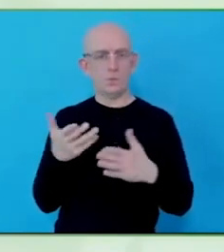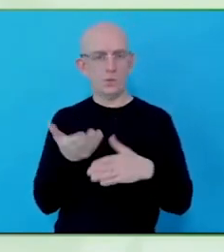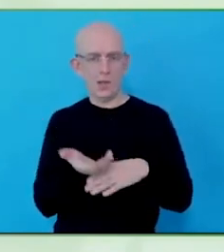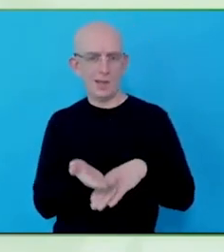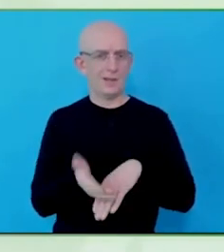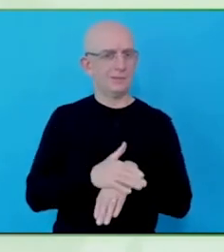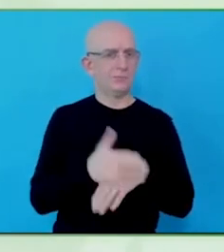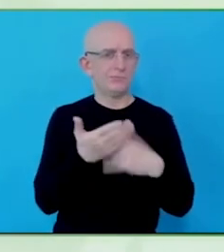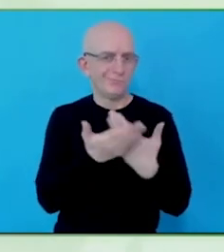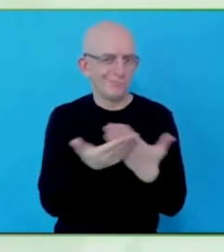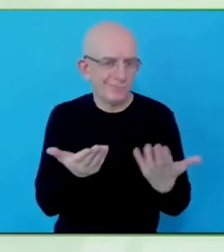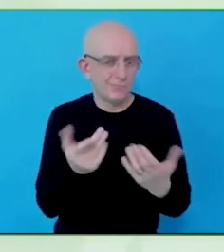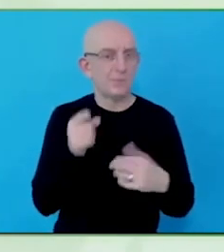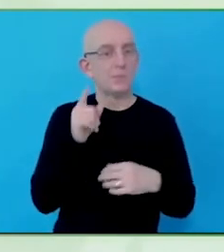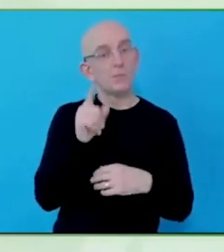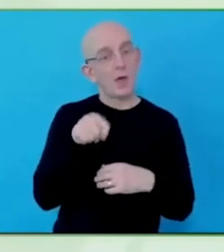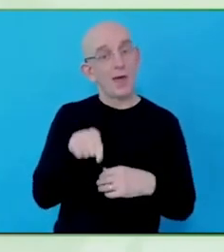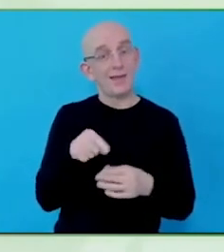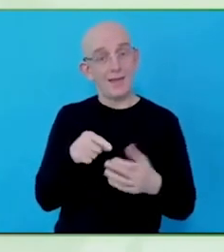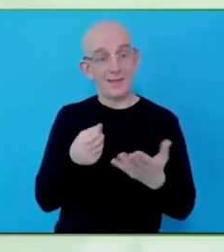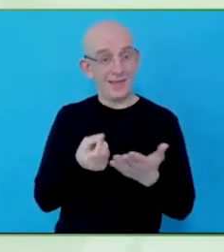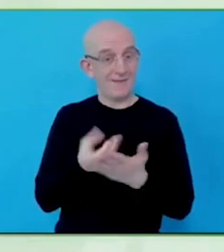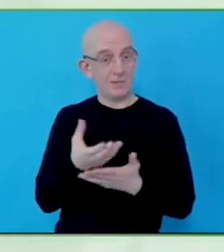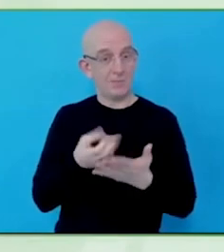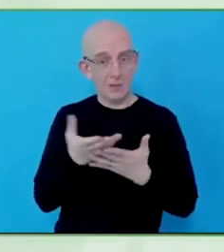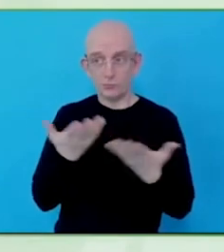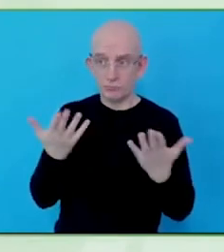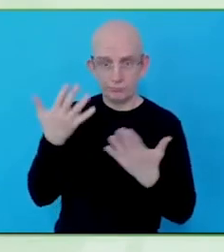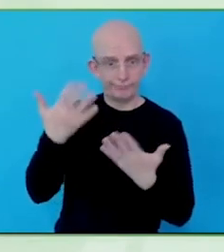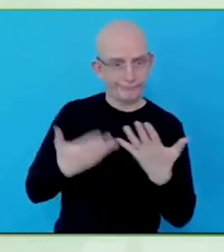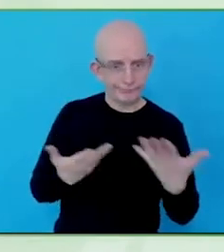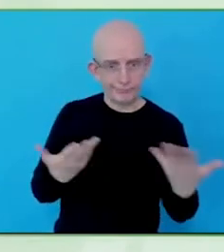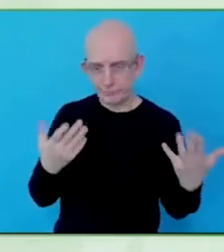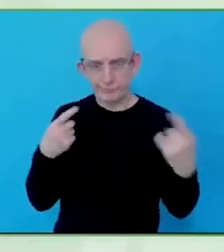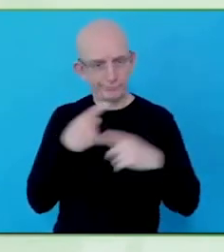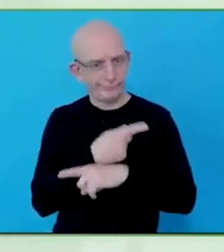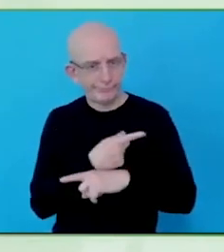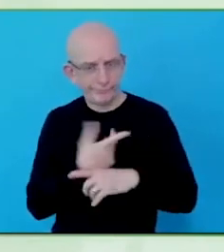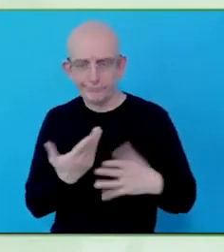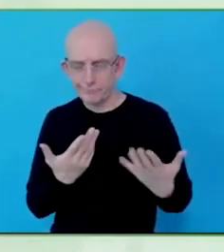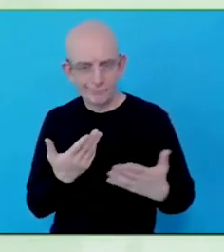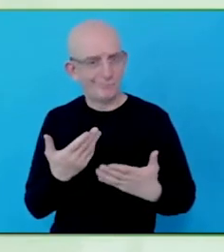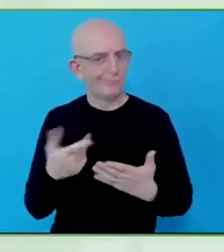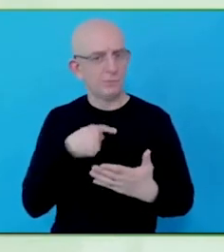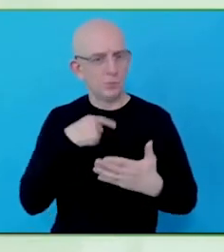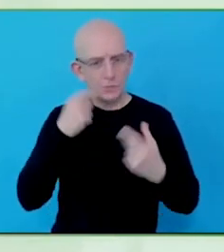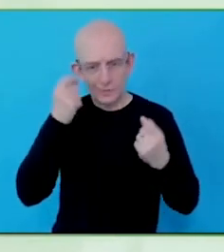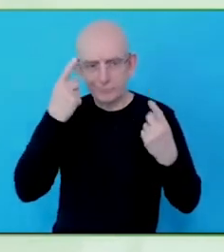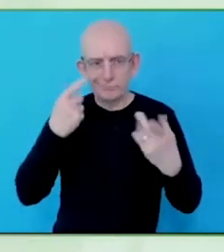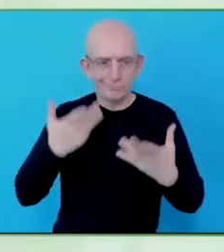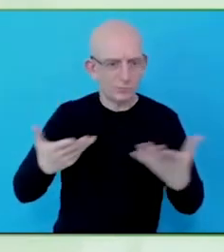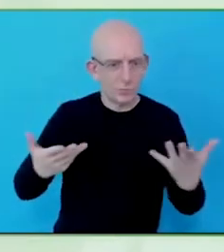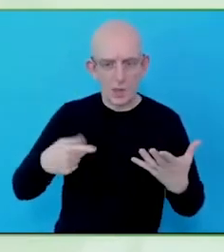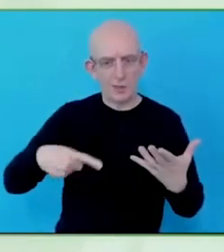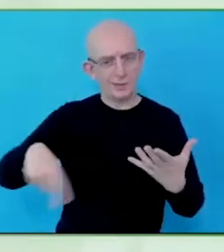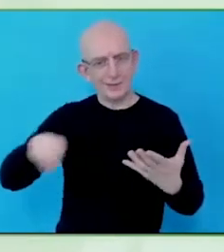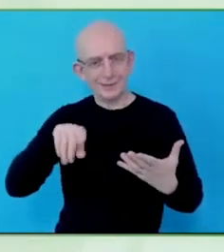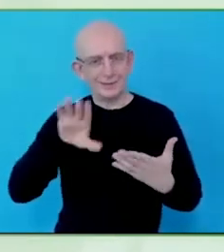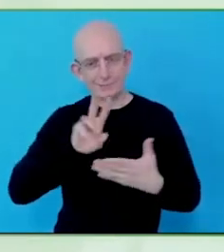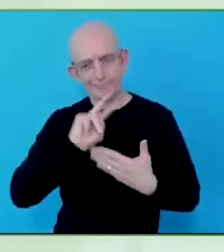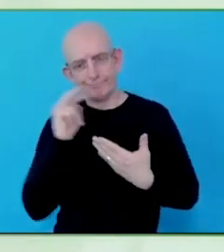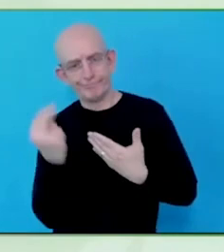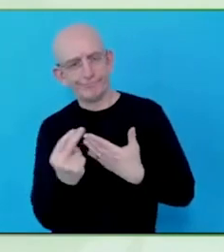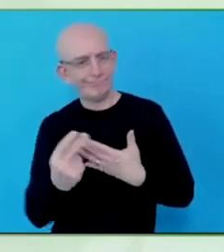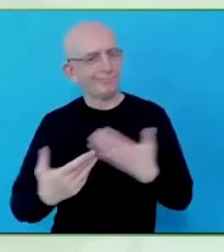with our brain, we use it to a capacity of 5 to 10%, right? And in particular, in the accessibility space, I would say maybe